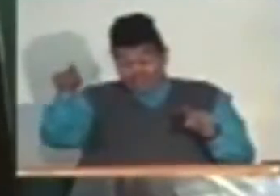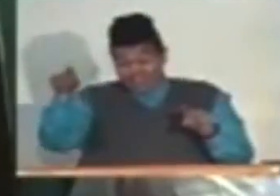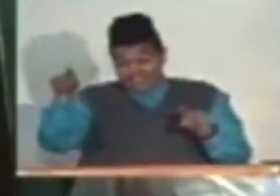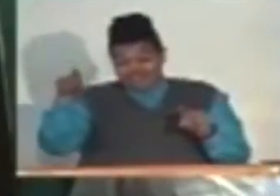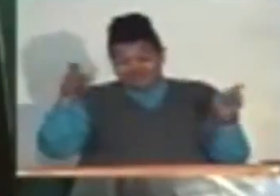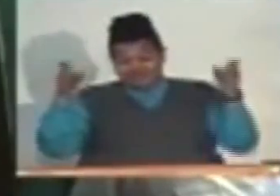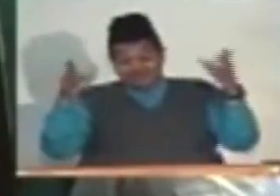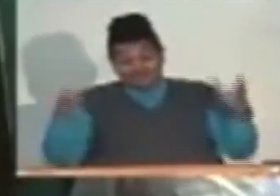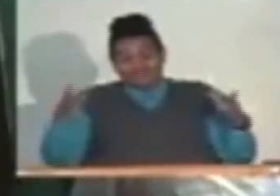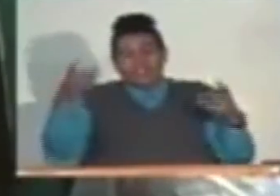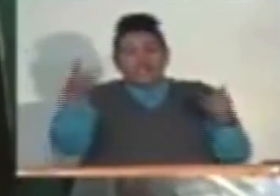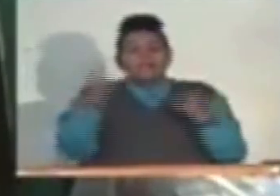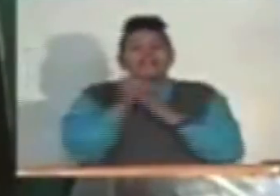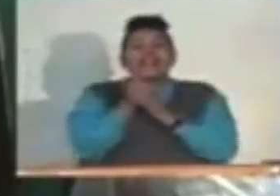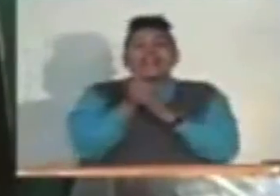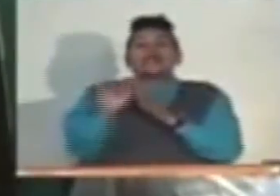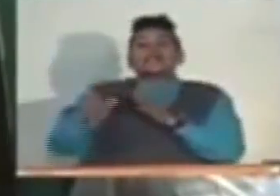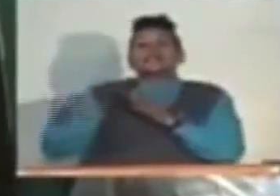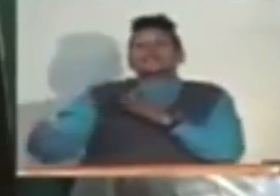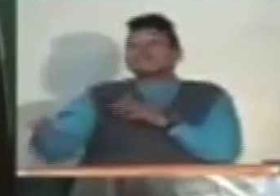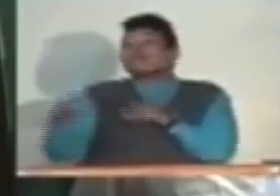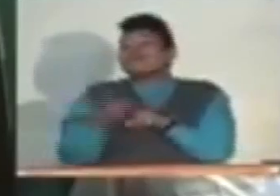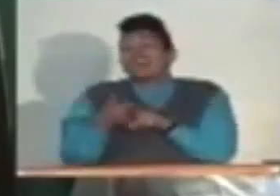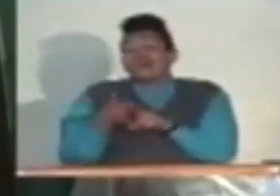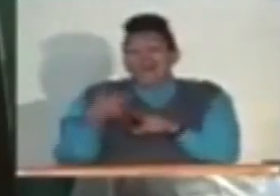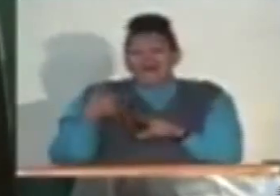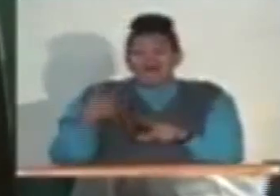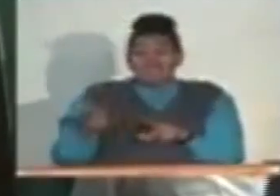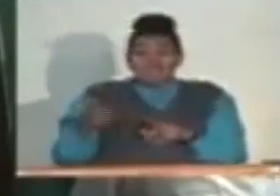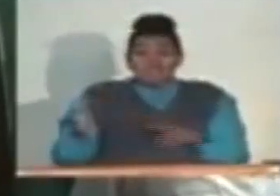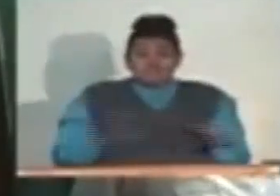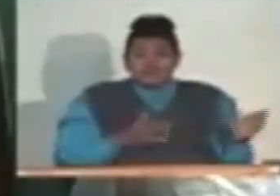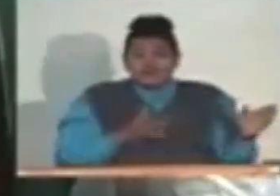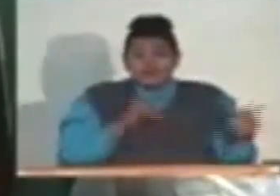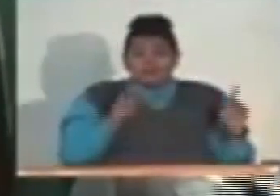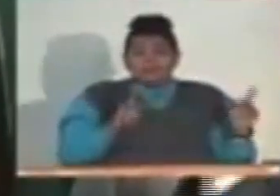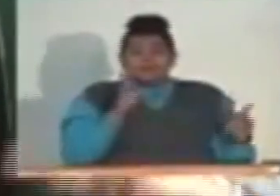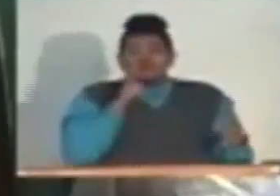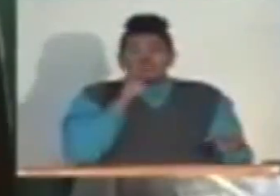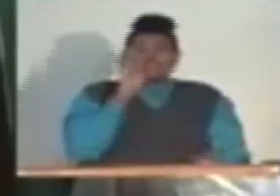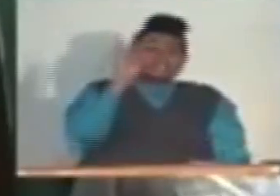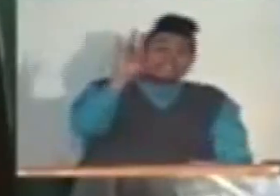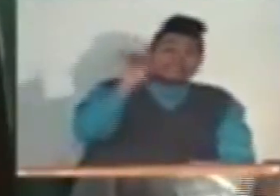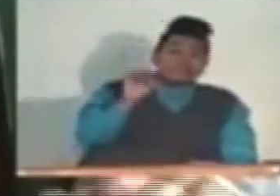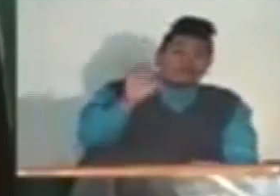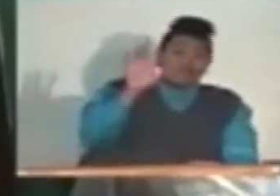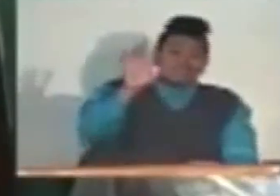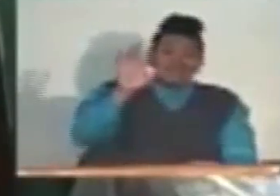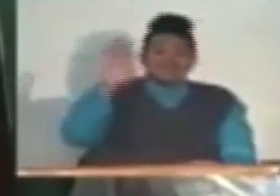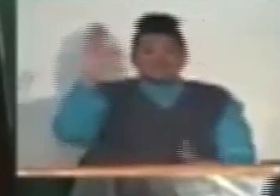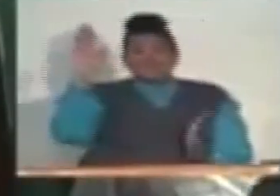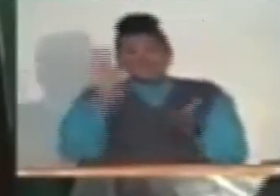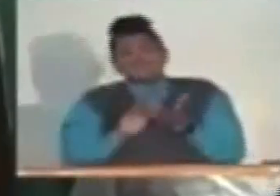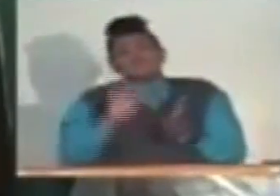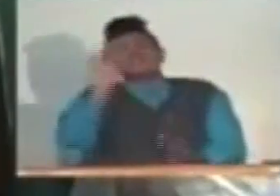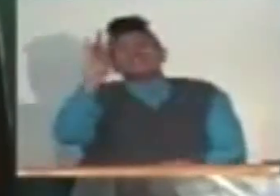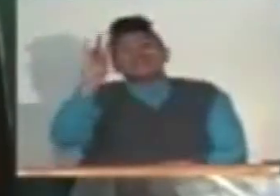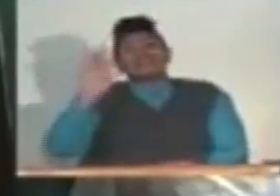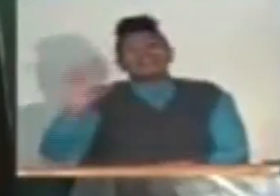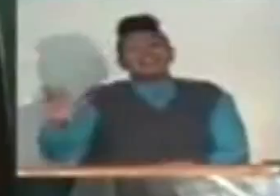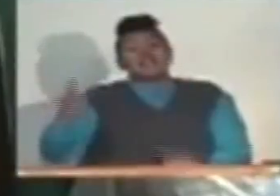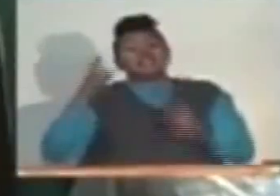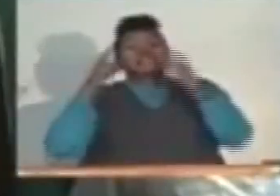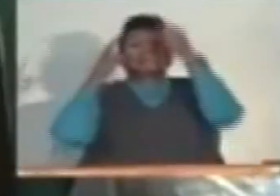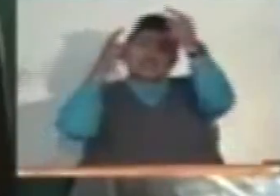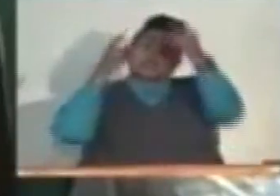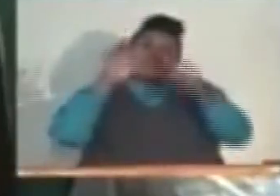by the administration led by that side, they had a target. People now talking about 7.5, we reduce it to 7. Their